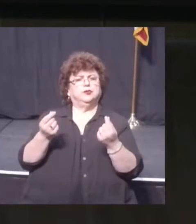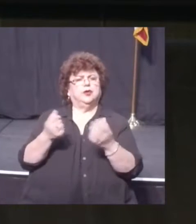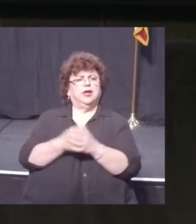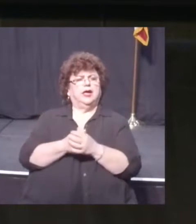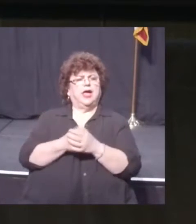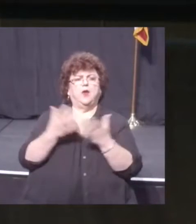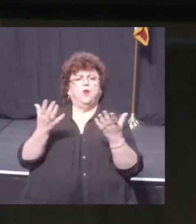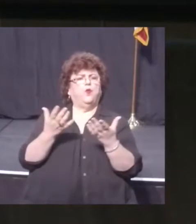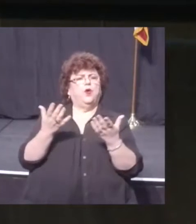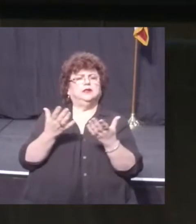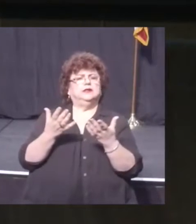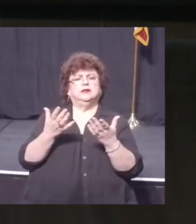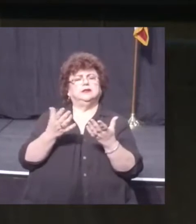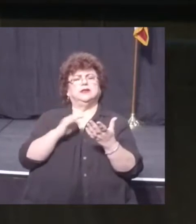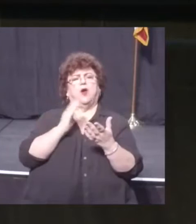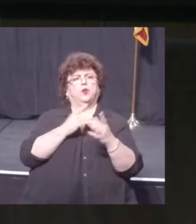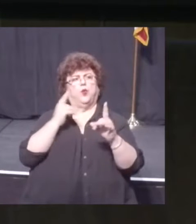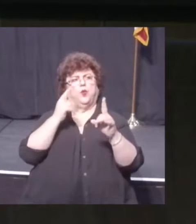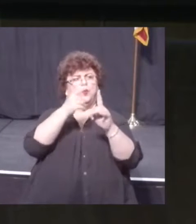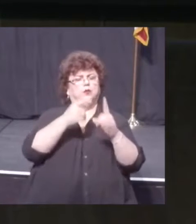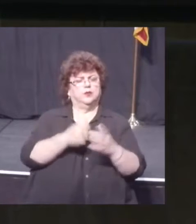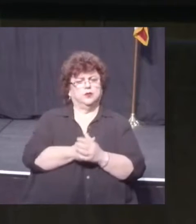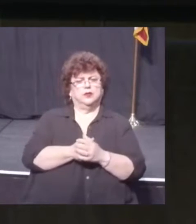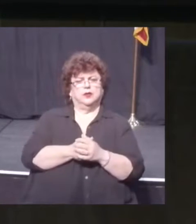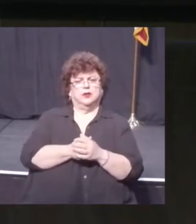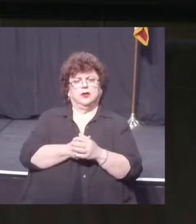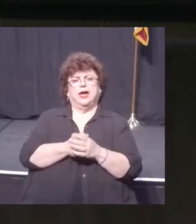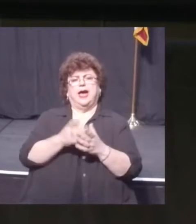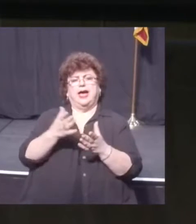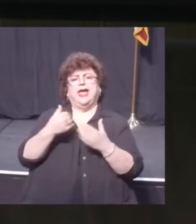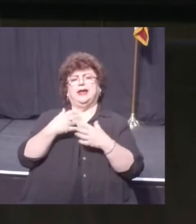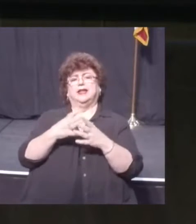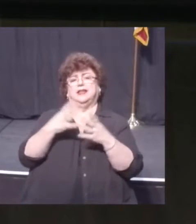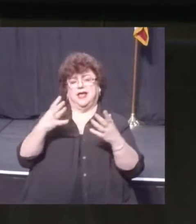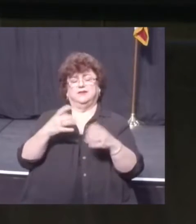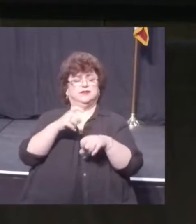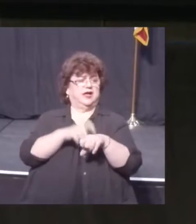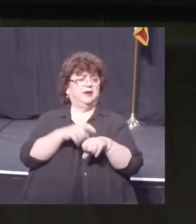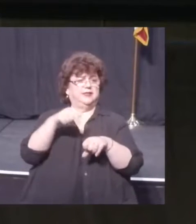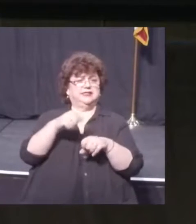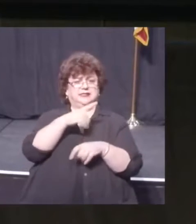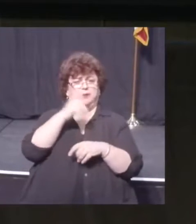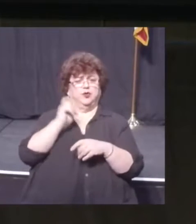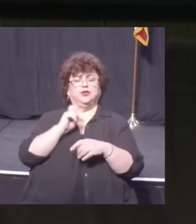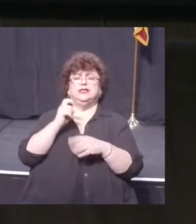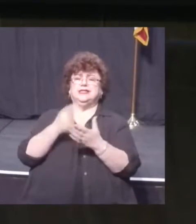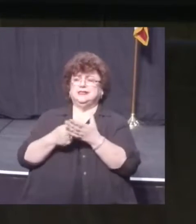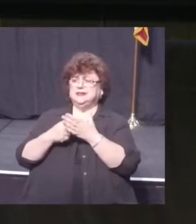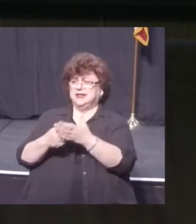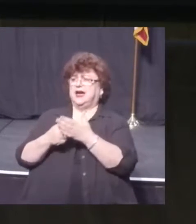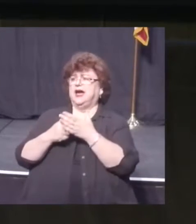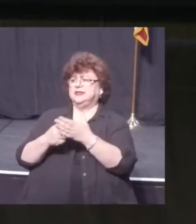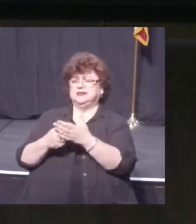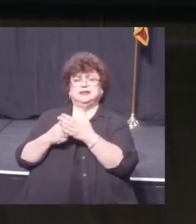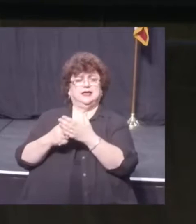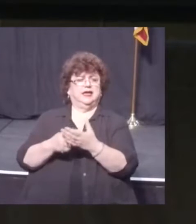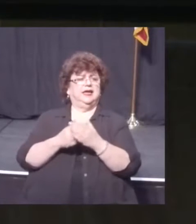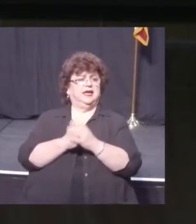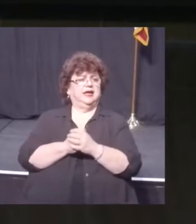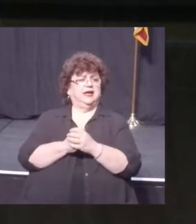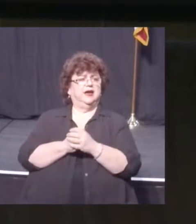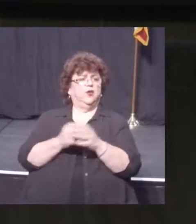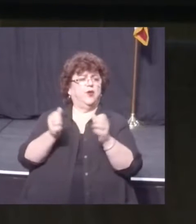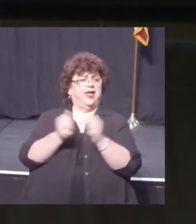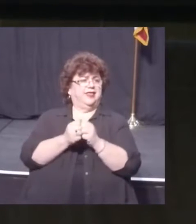what do we stand? I've spent a good deal of my time this summer in conversations with campus colleagues and